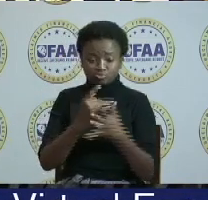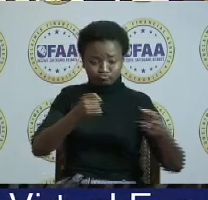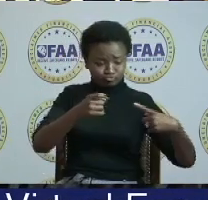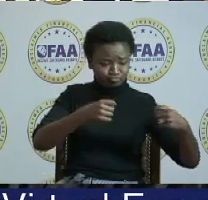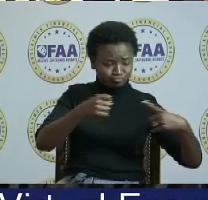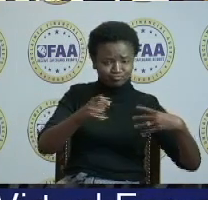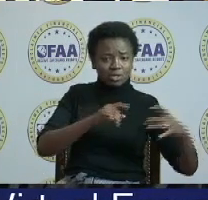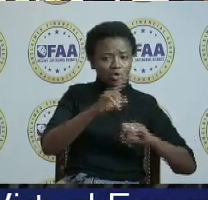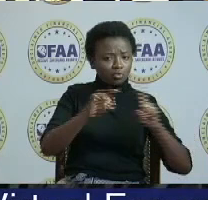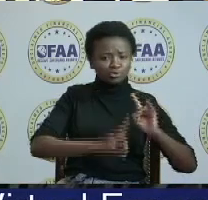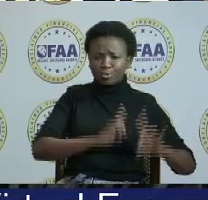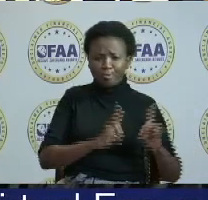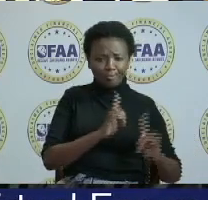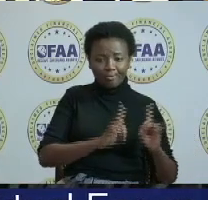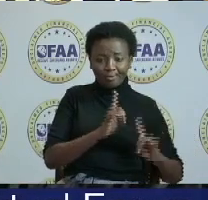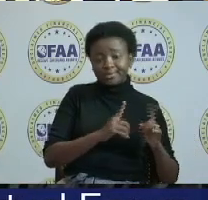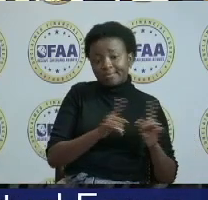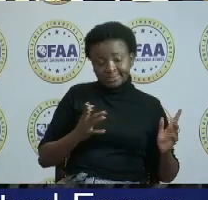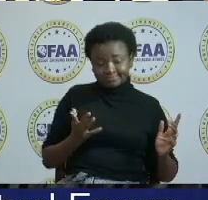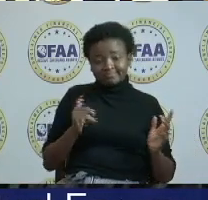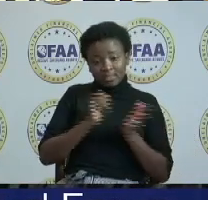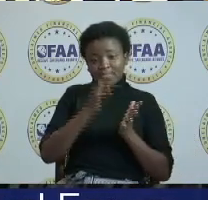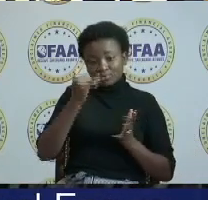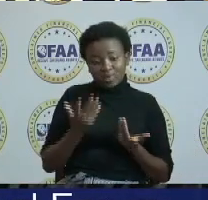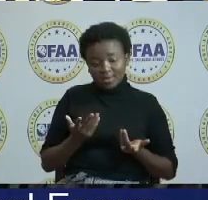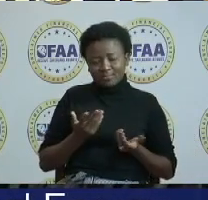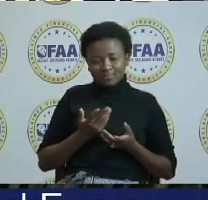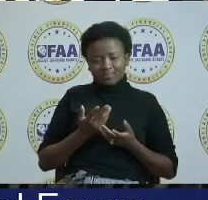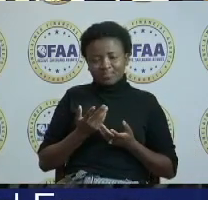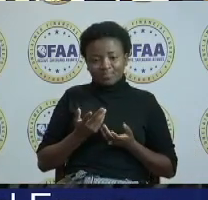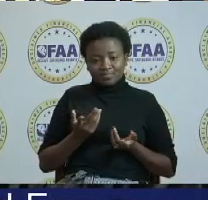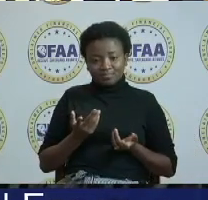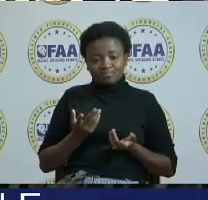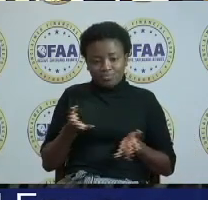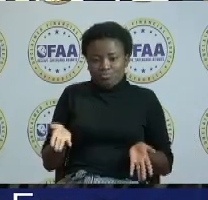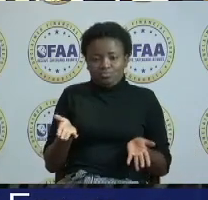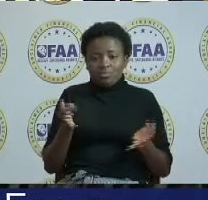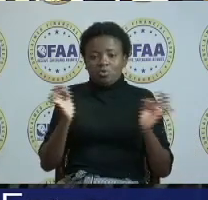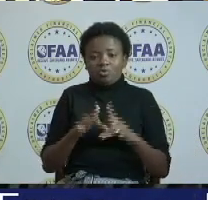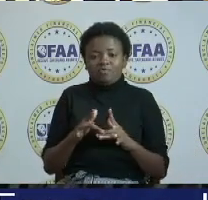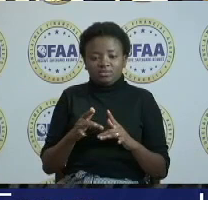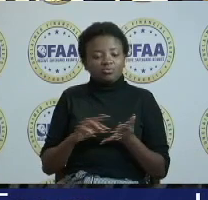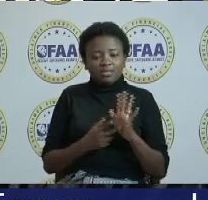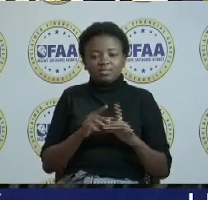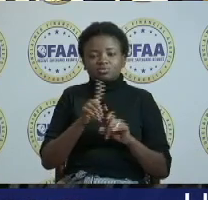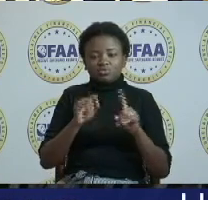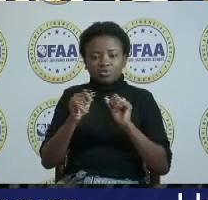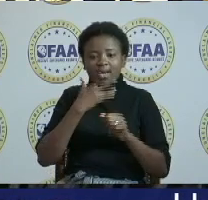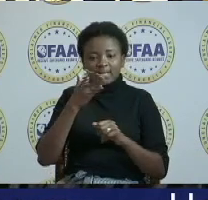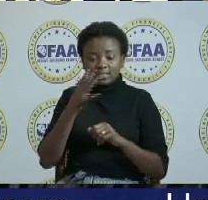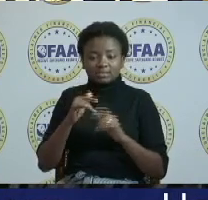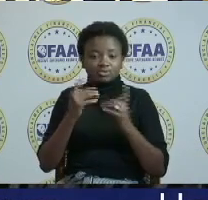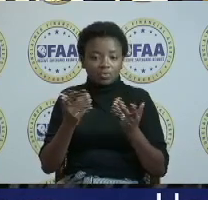in hot and fast, but then again, that's what, again, as we said, this is what we are here for, so that these questions can be answered. But we